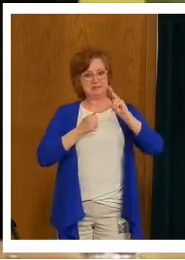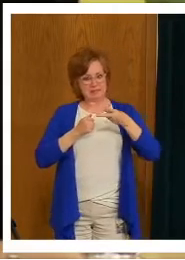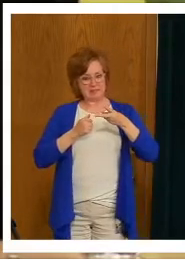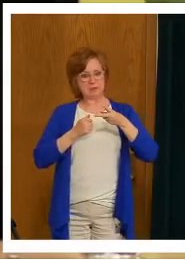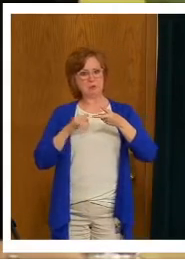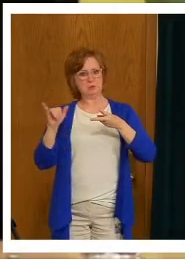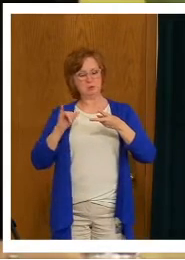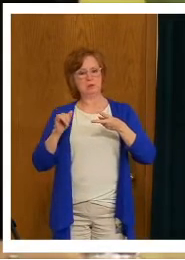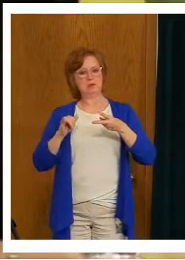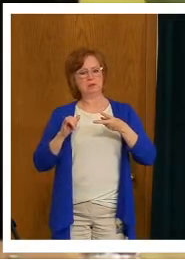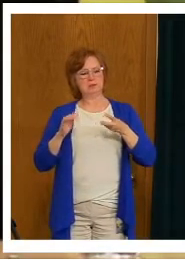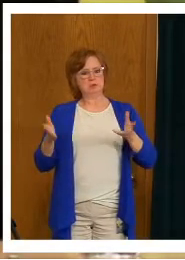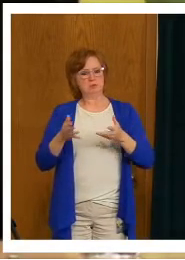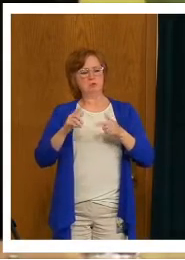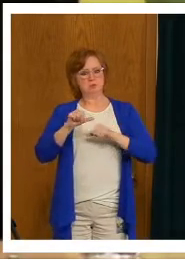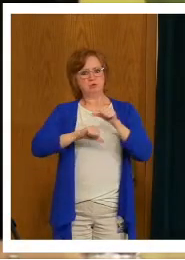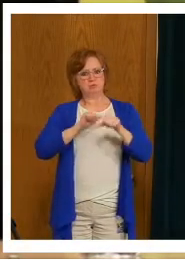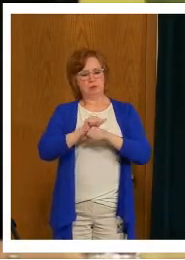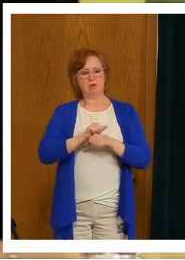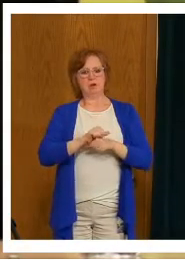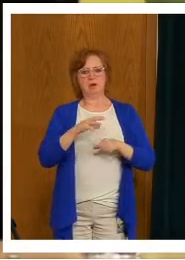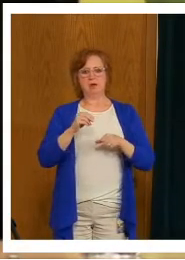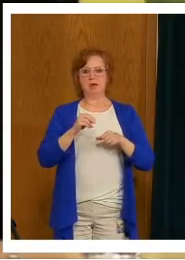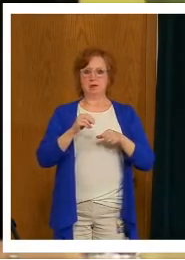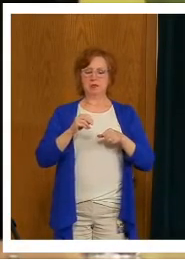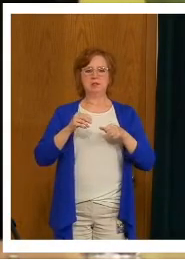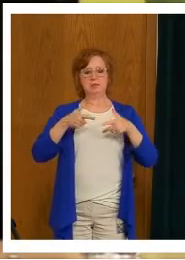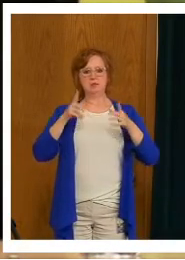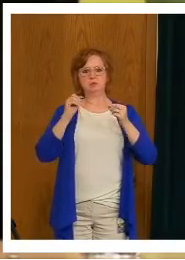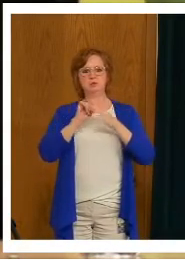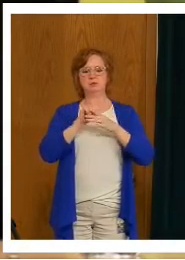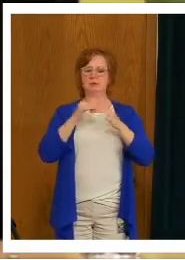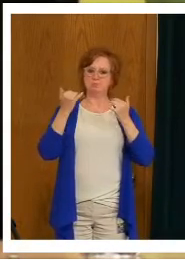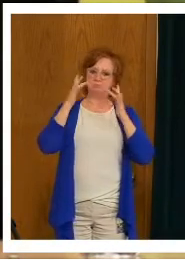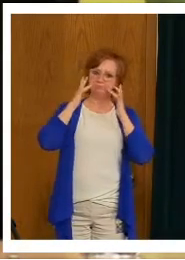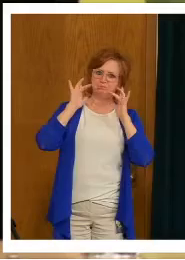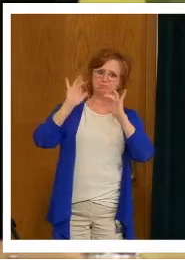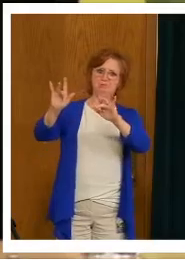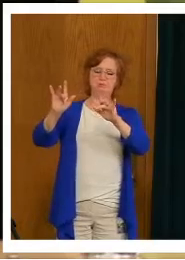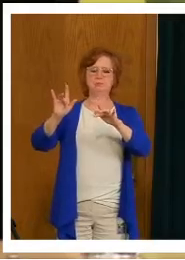once, but let's roll them up twice, and let's stick it to COVID. Dr. Shahab?